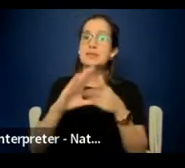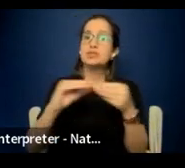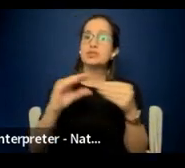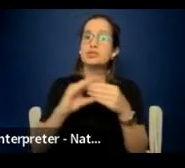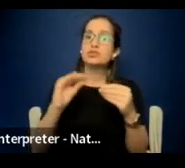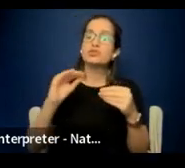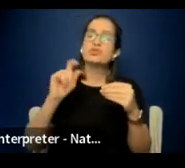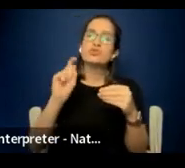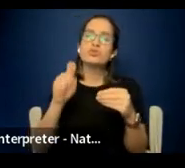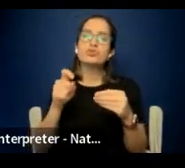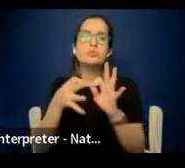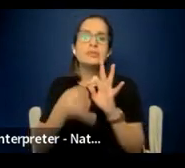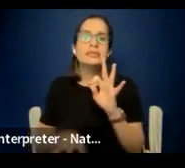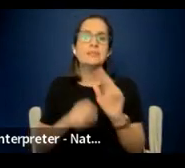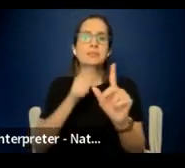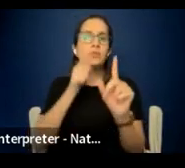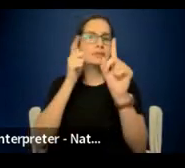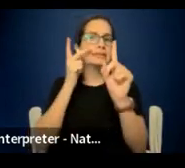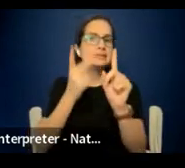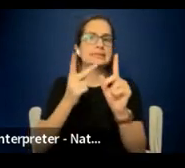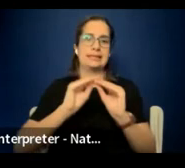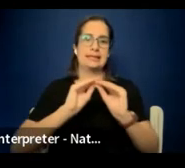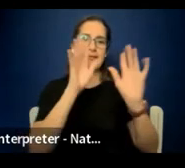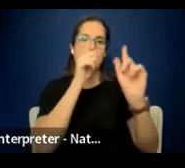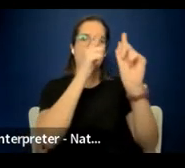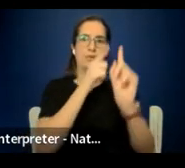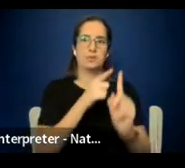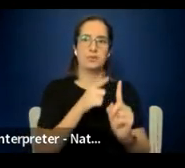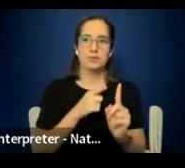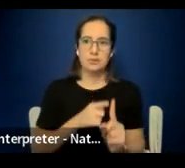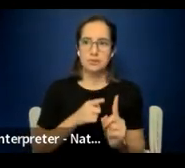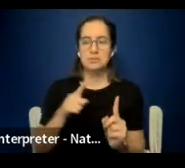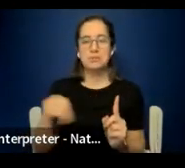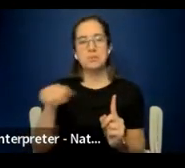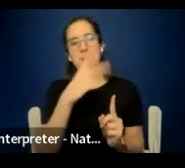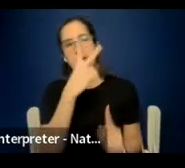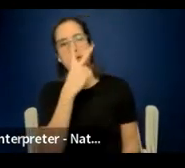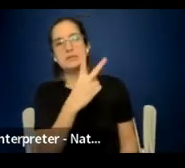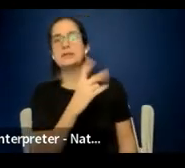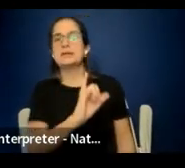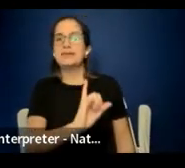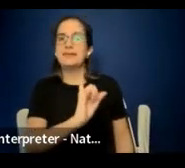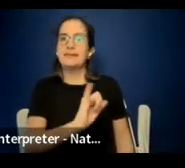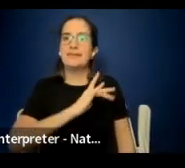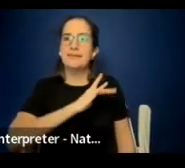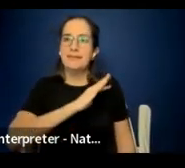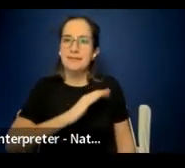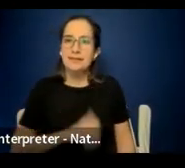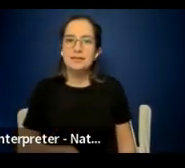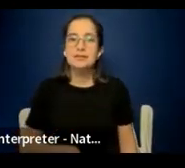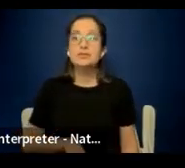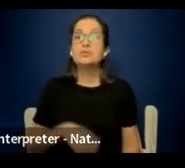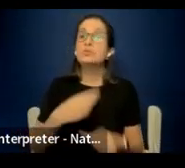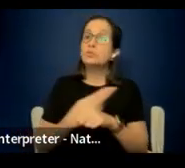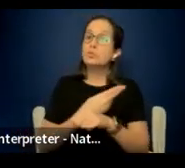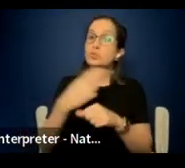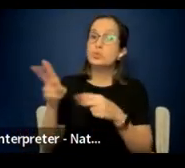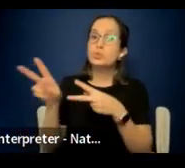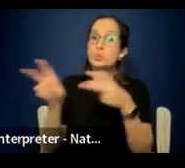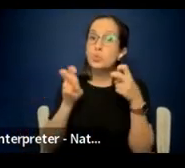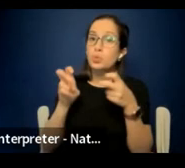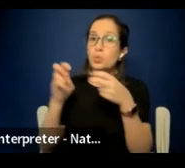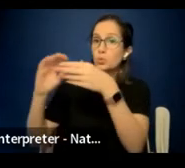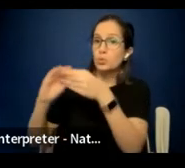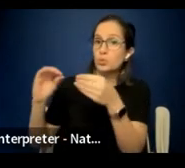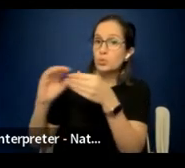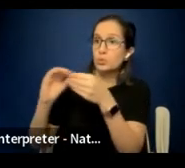you know, get the point of it very quickly and walk away with kind of that basic information. Using quotes and testimonials so you really get a